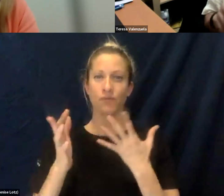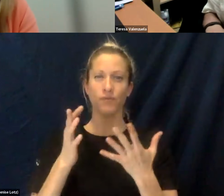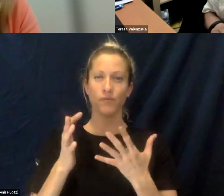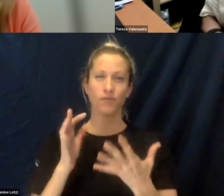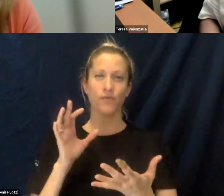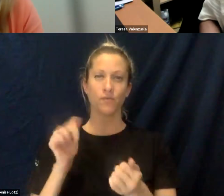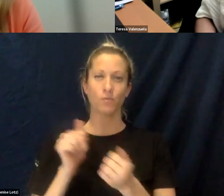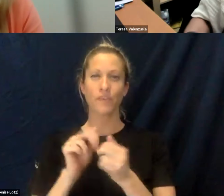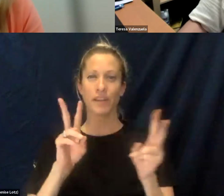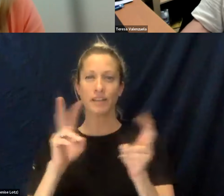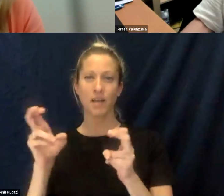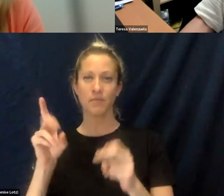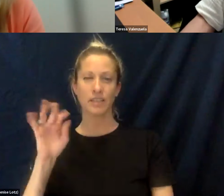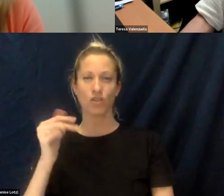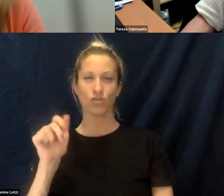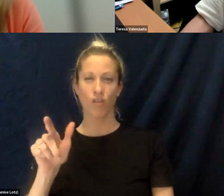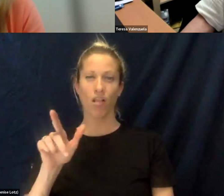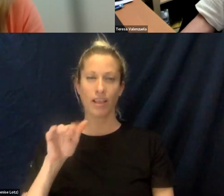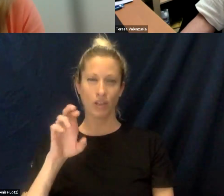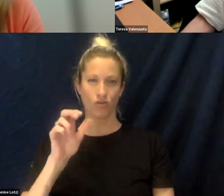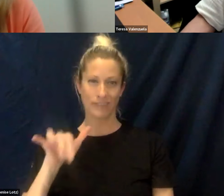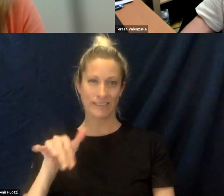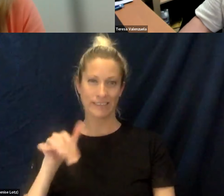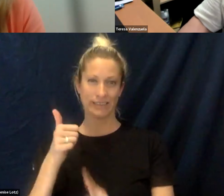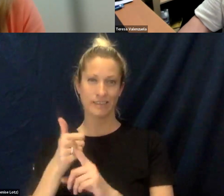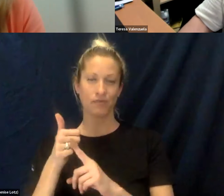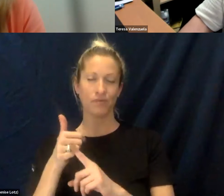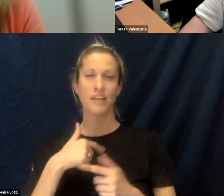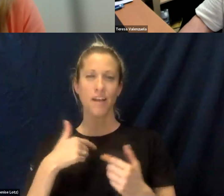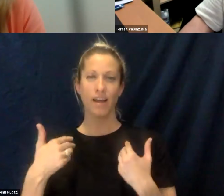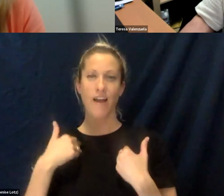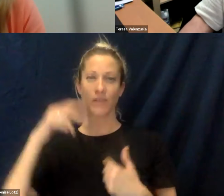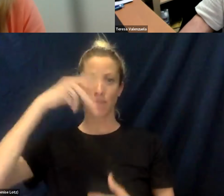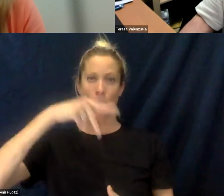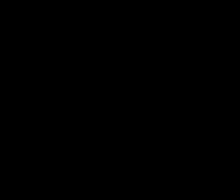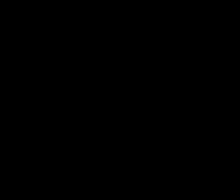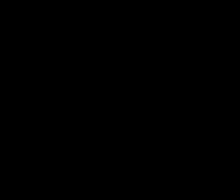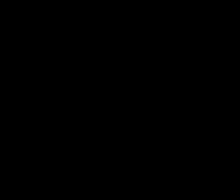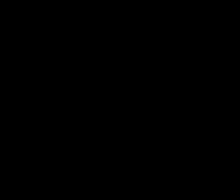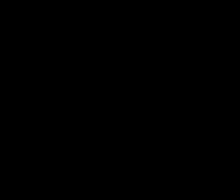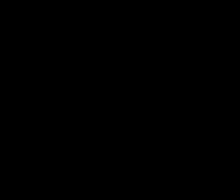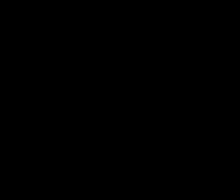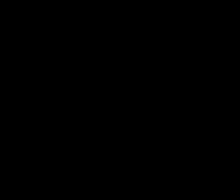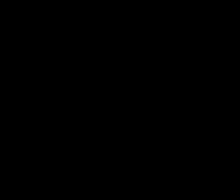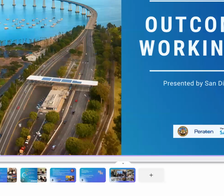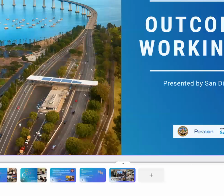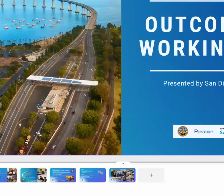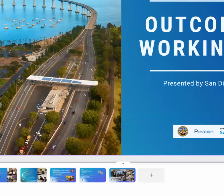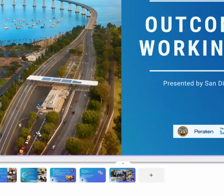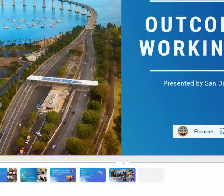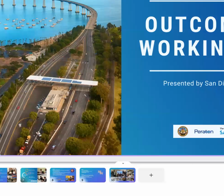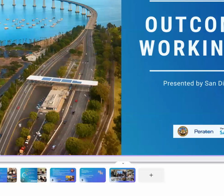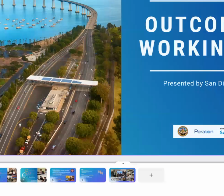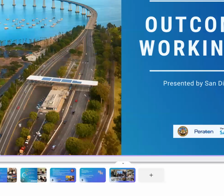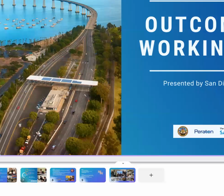regard to the topic of digital literacy itself. So I do have a PowerPoint to share with you. Just bear with me for one moment, please. We'll go